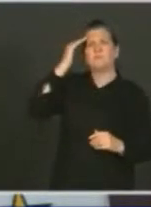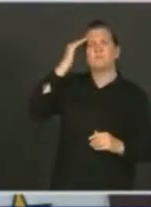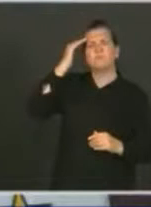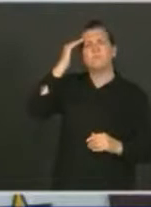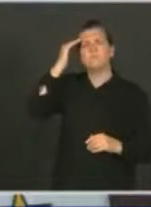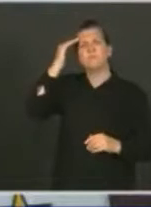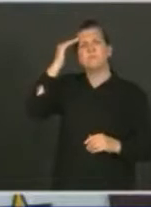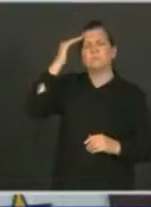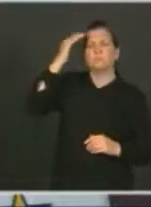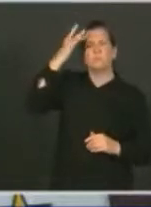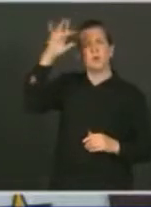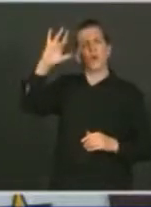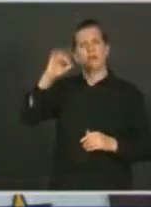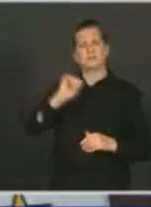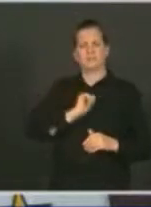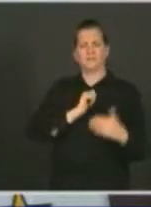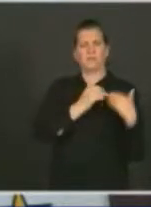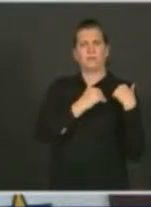and process.